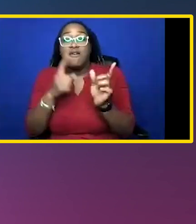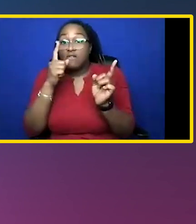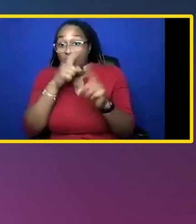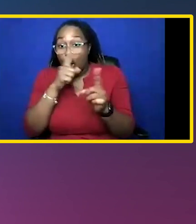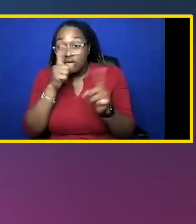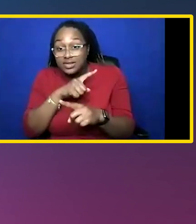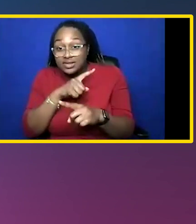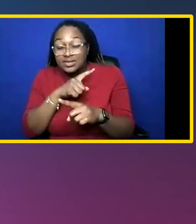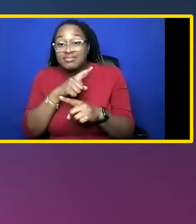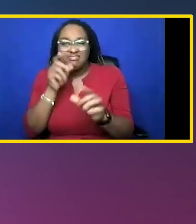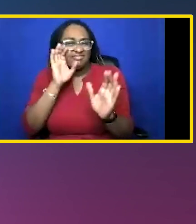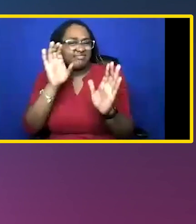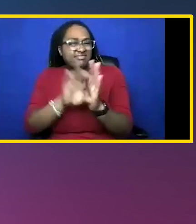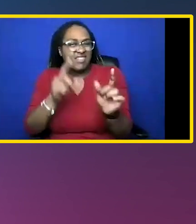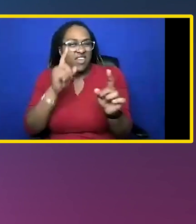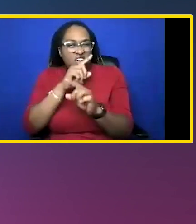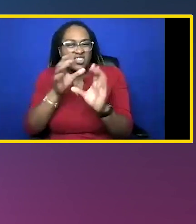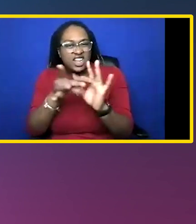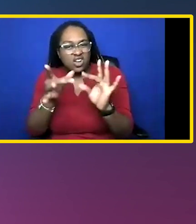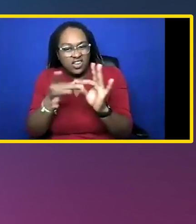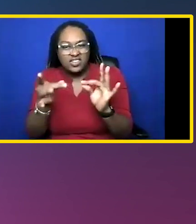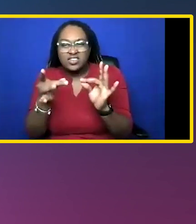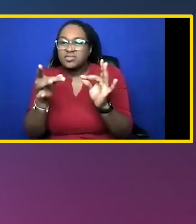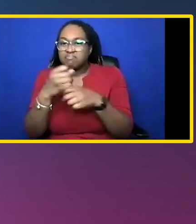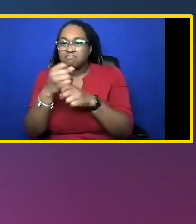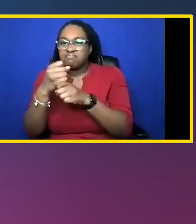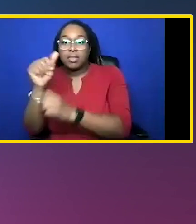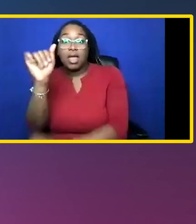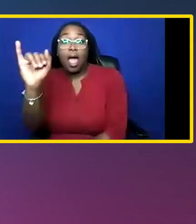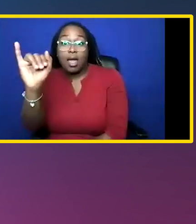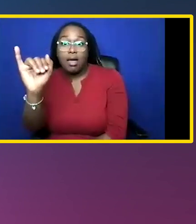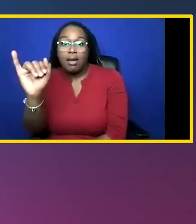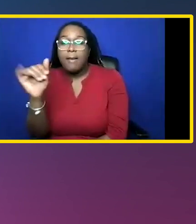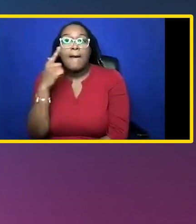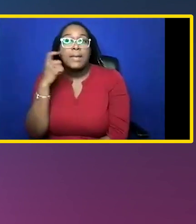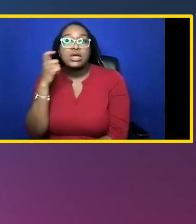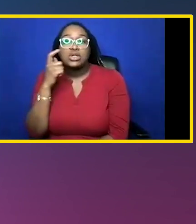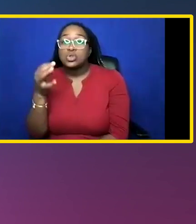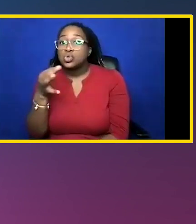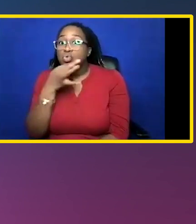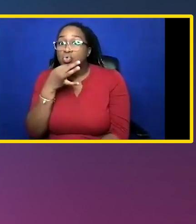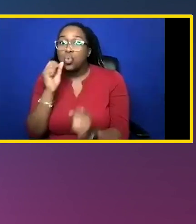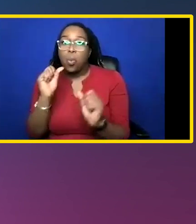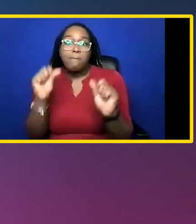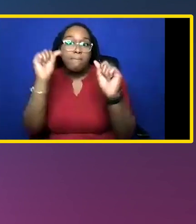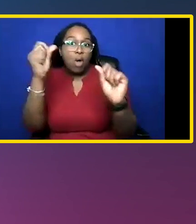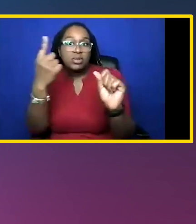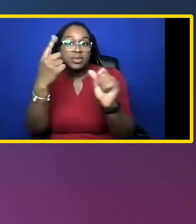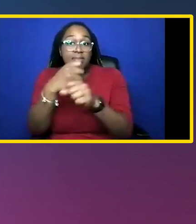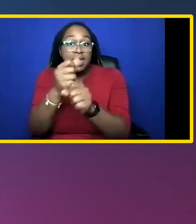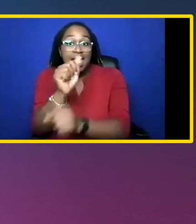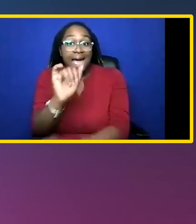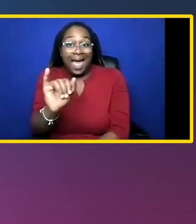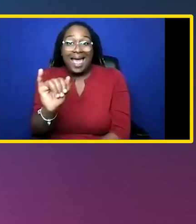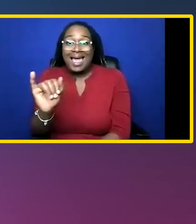false pictures, false narratives generated by AI. Because as soon as we post something that was generated by